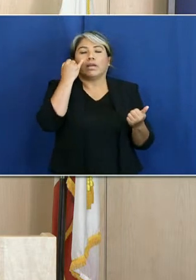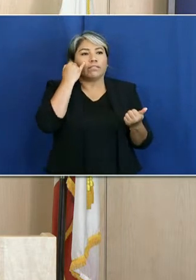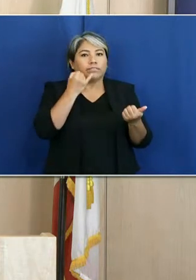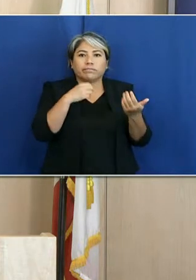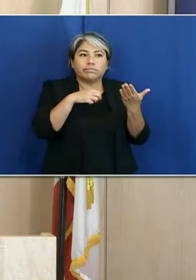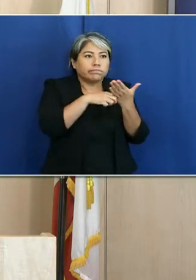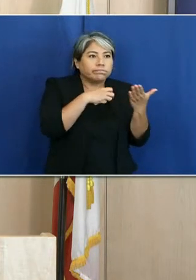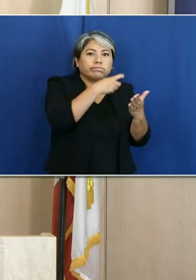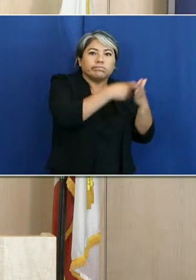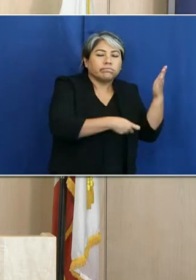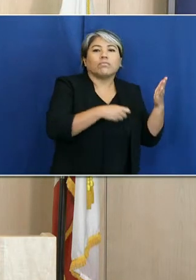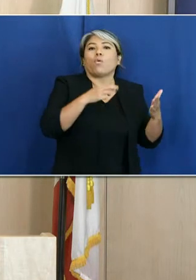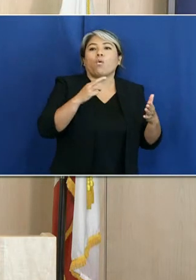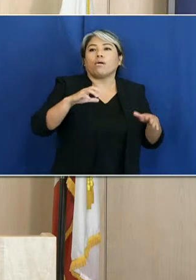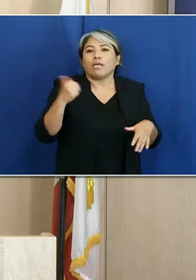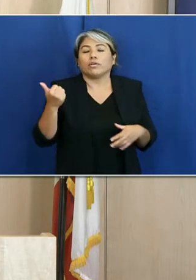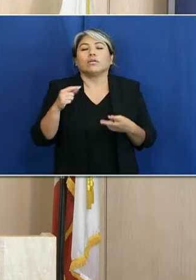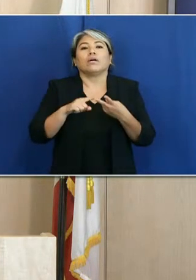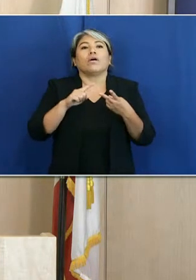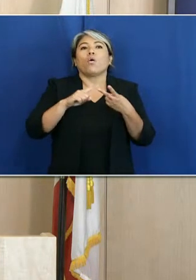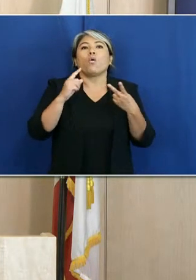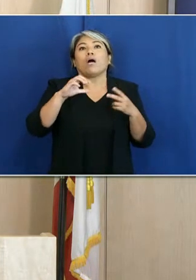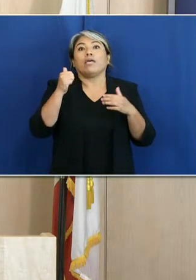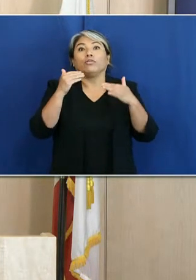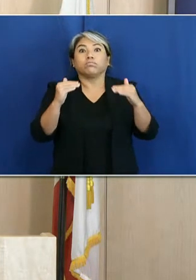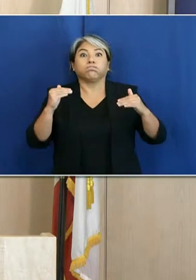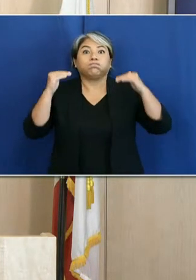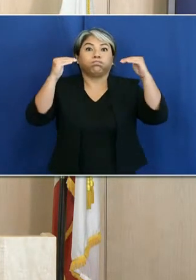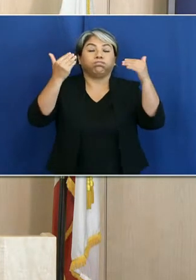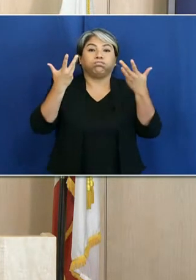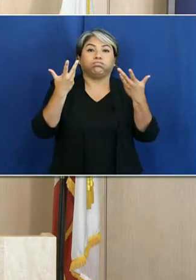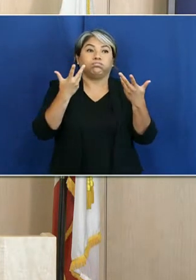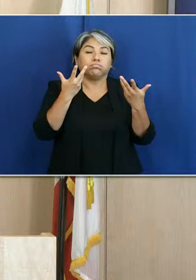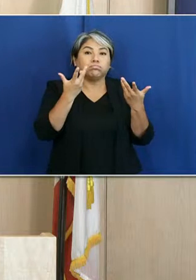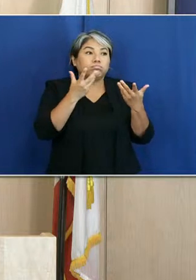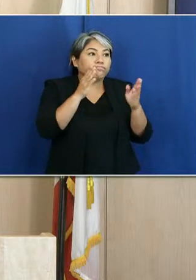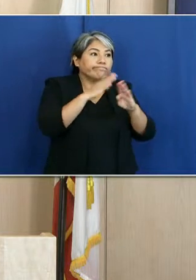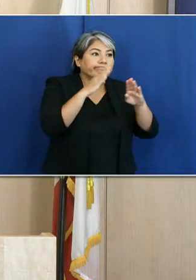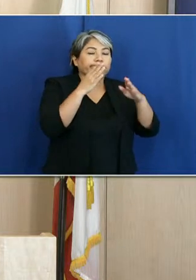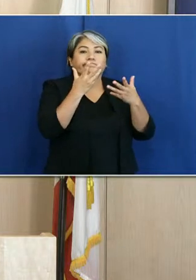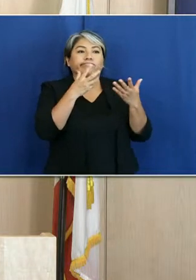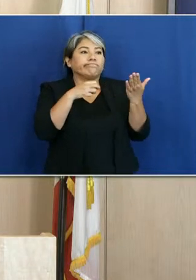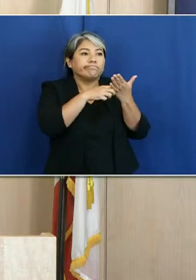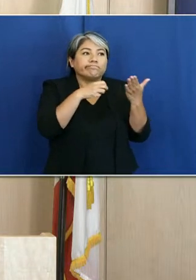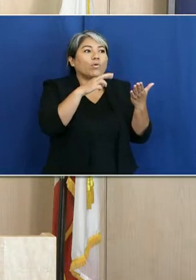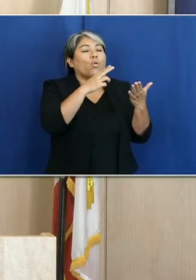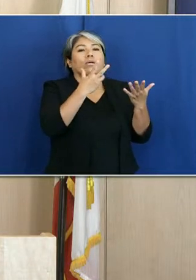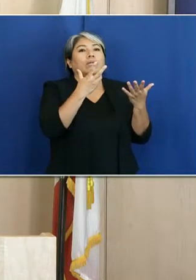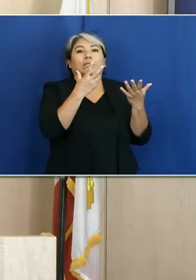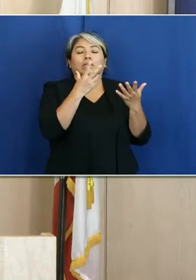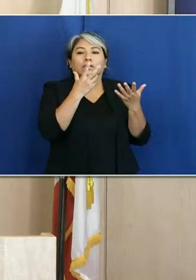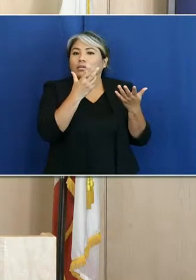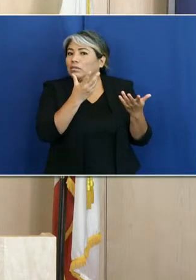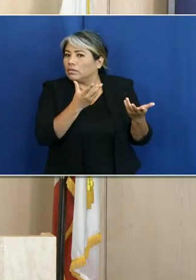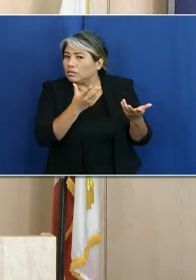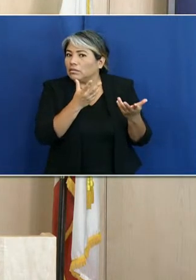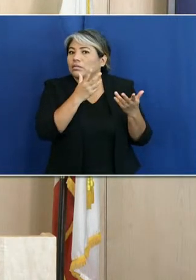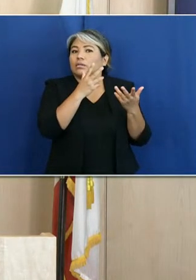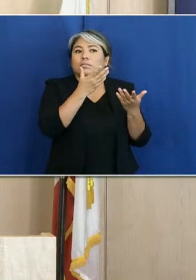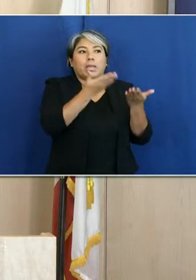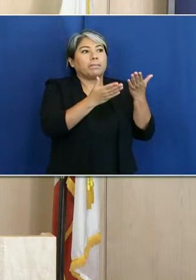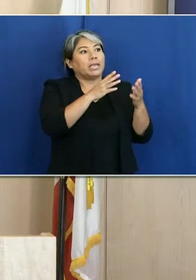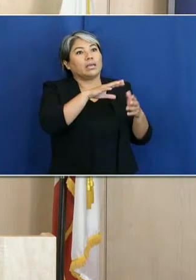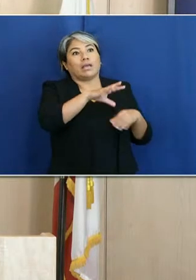Second, is there a next level of enforcement that would maybe give the gym owner an extra push to actually shut